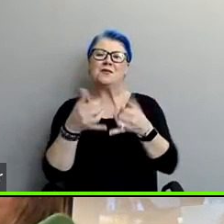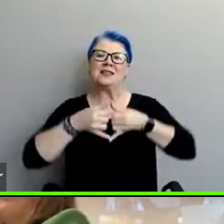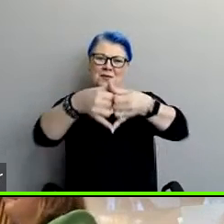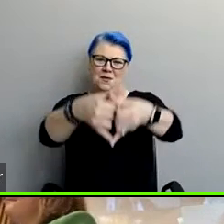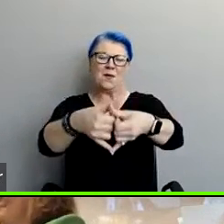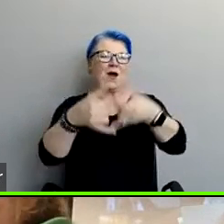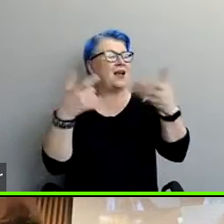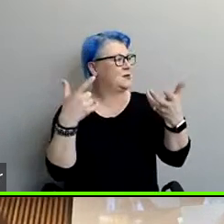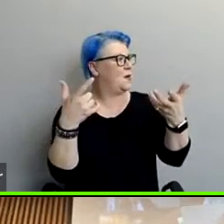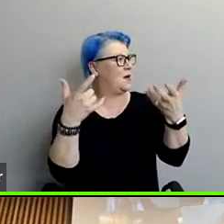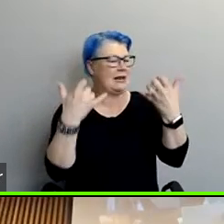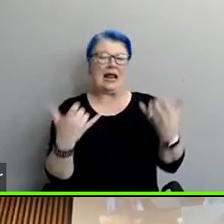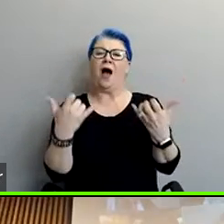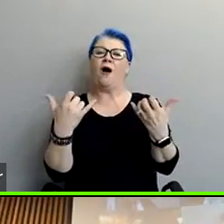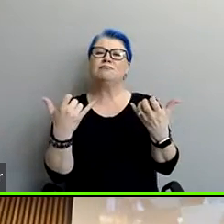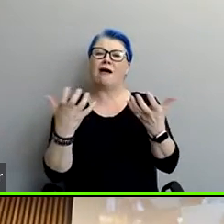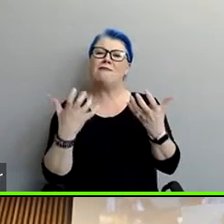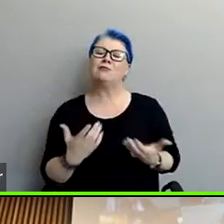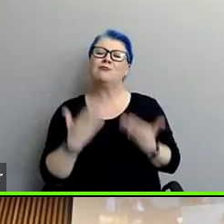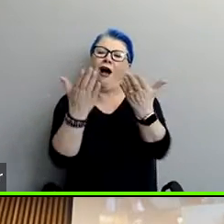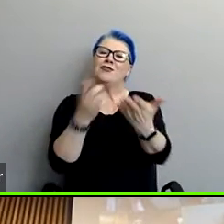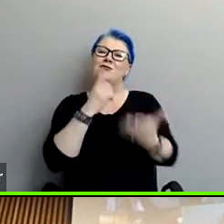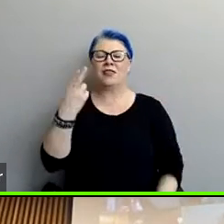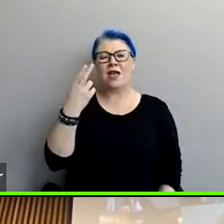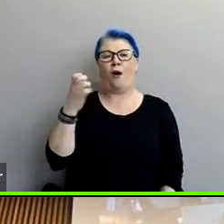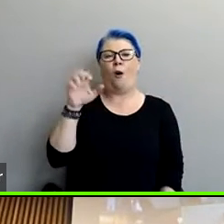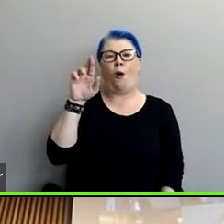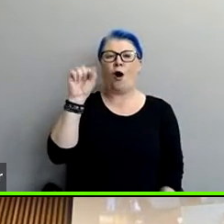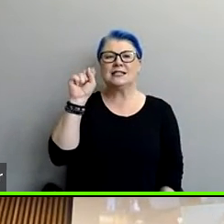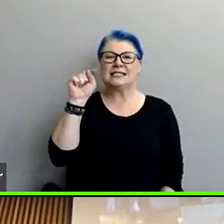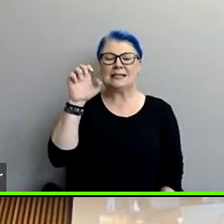Horseman Friend of Education. I'll come over here. Oh, thank you so much.